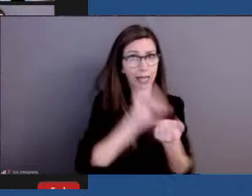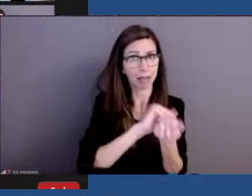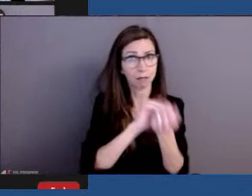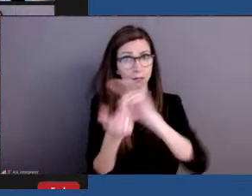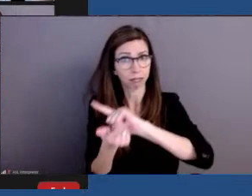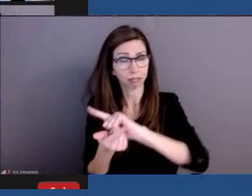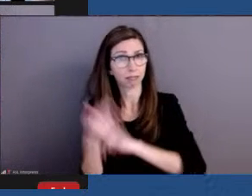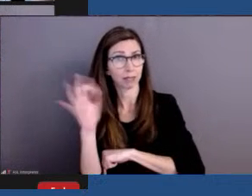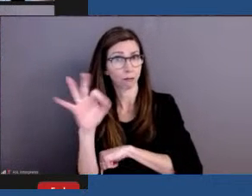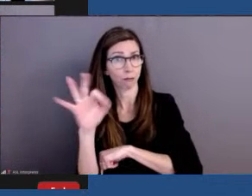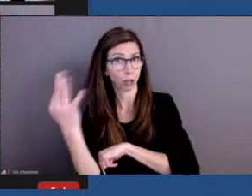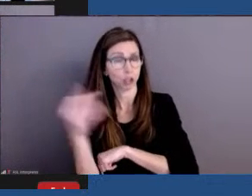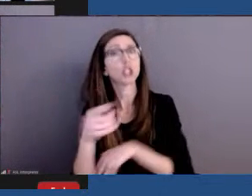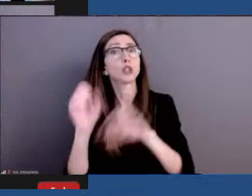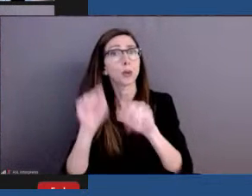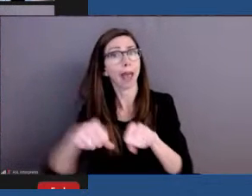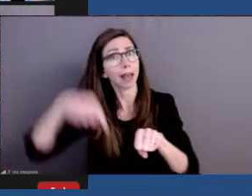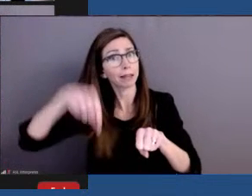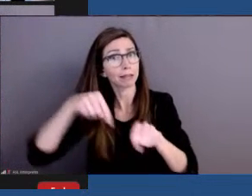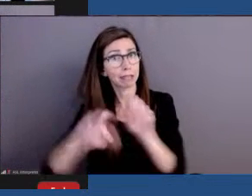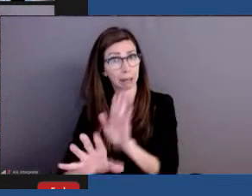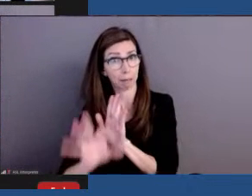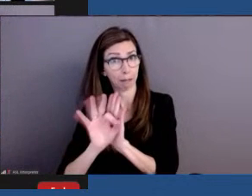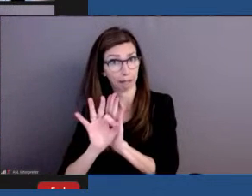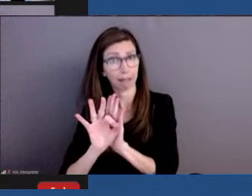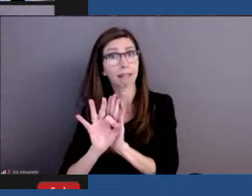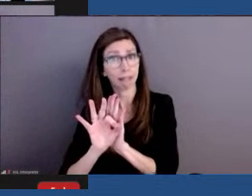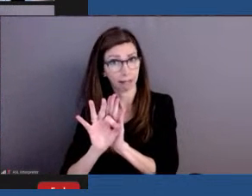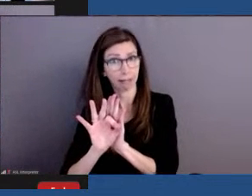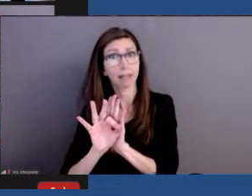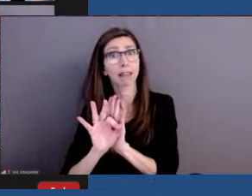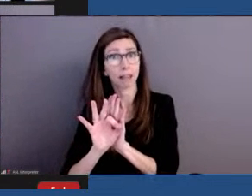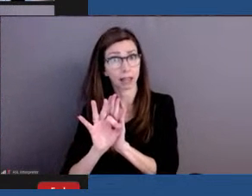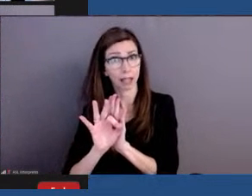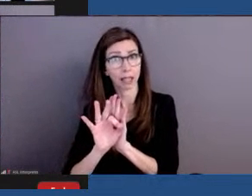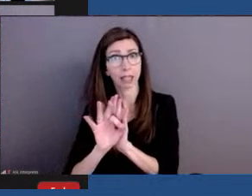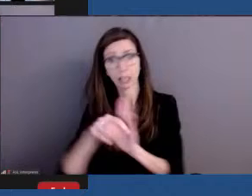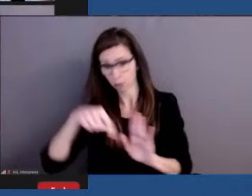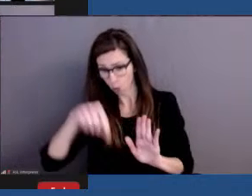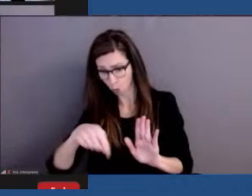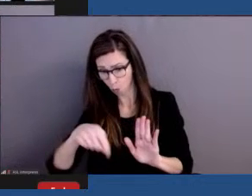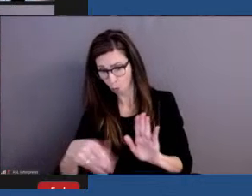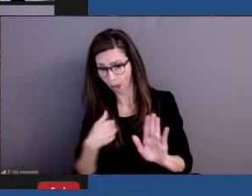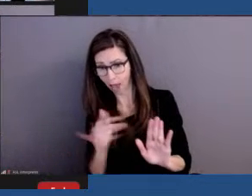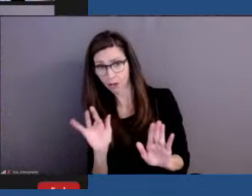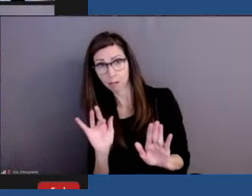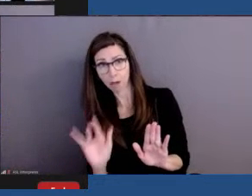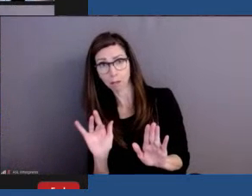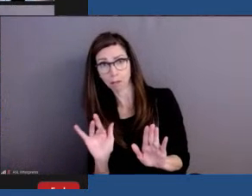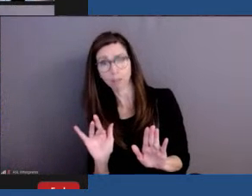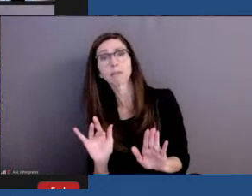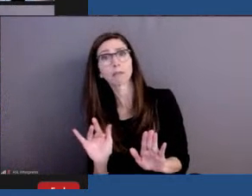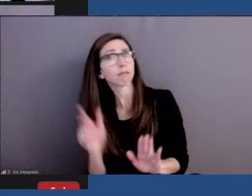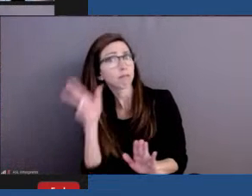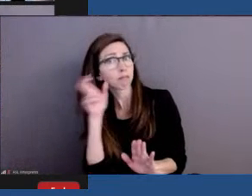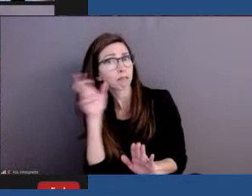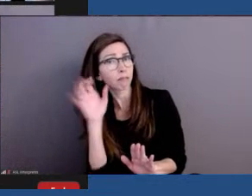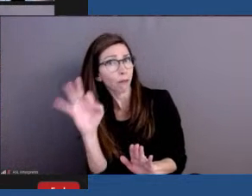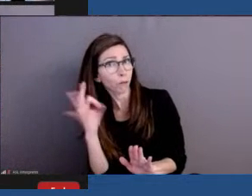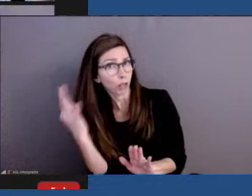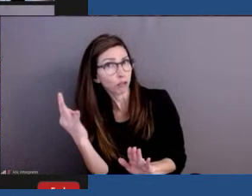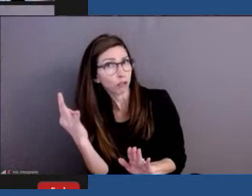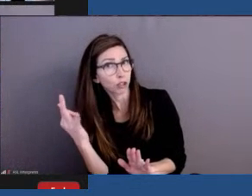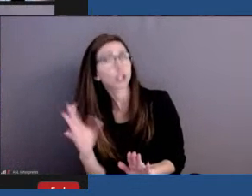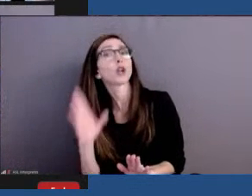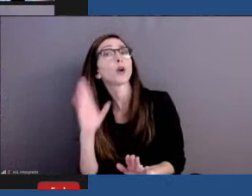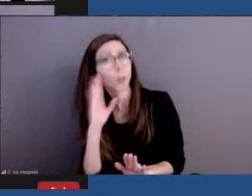choisir l'interprétation dans les paramètres de la réunion, puis choisir français. Vous entendrez la traduction audio